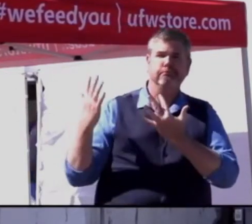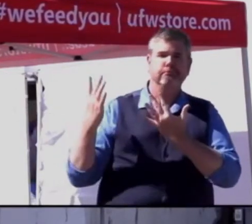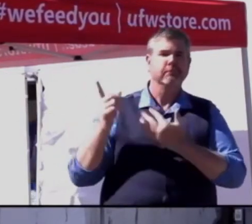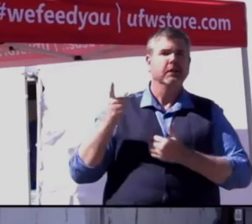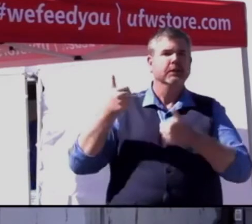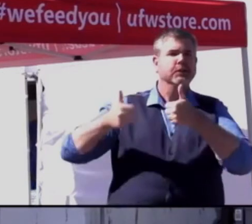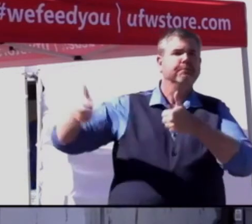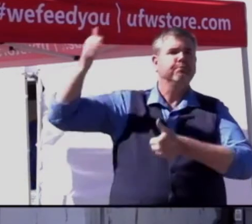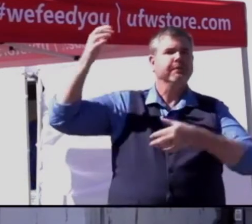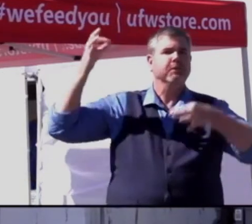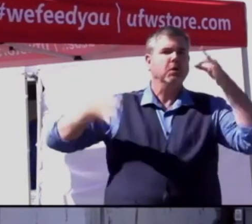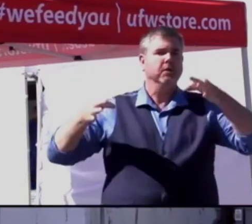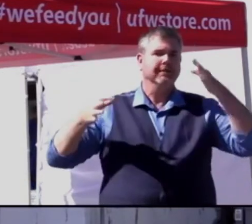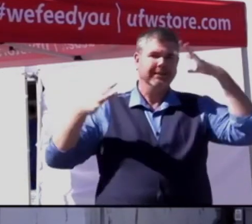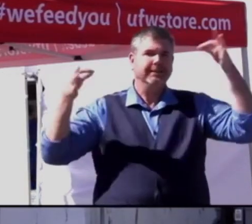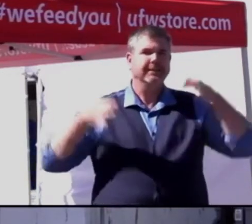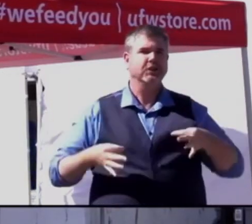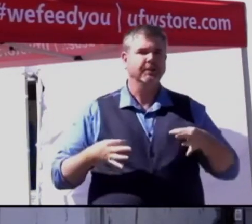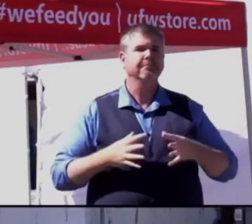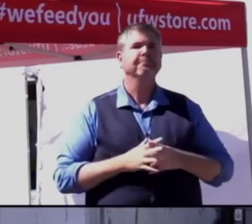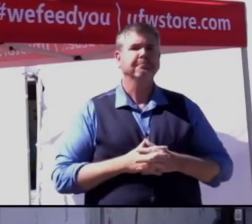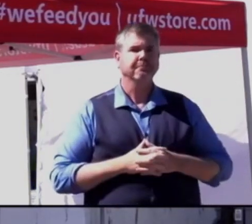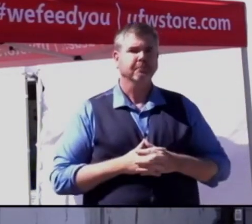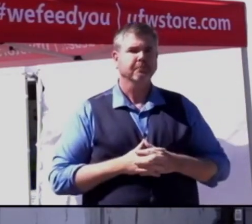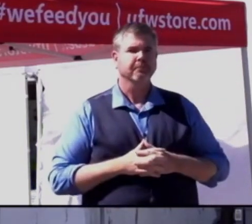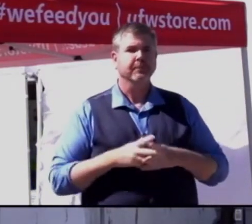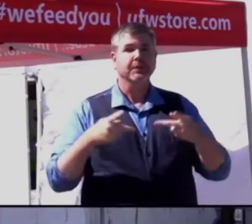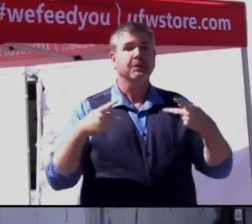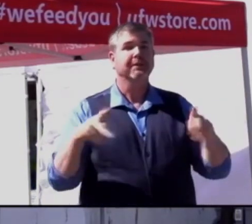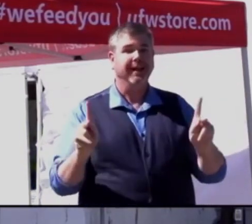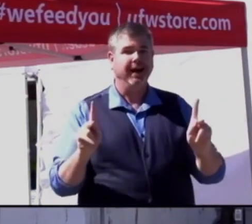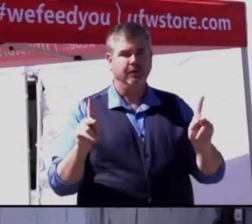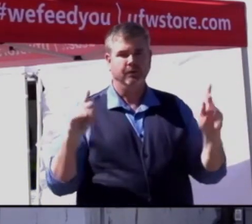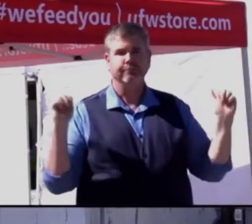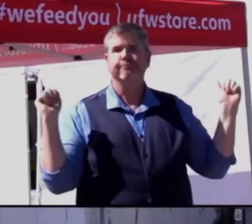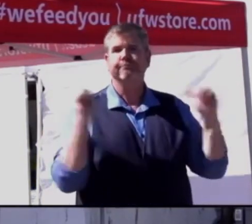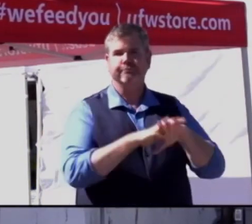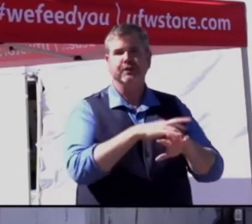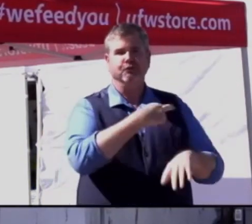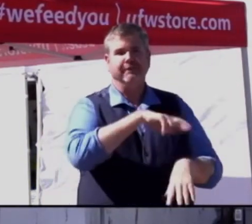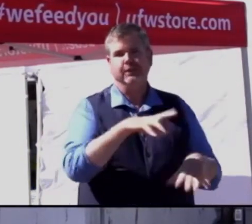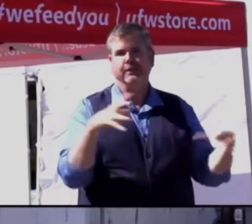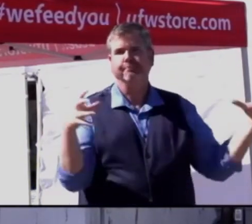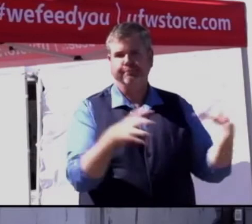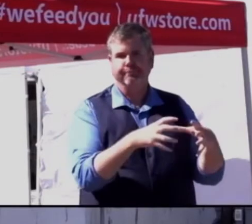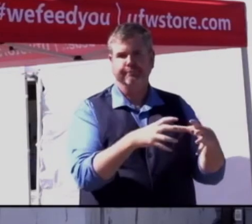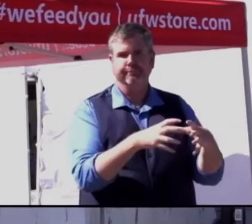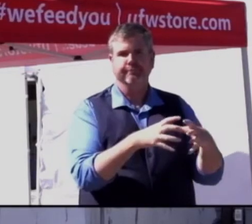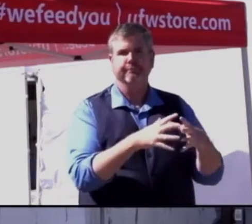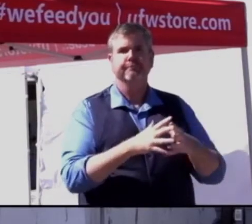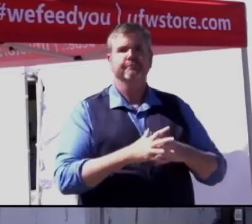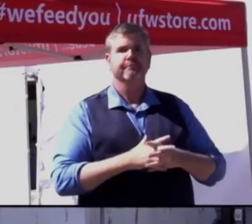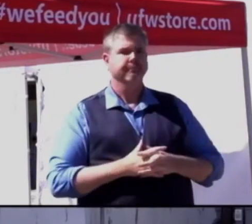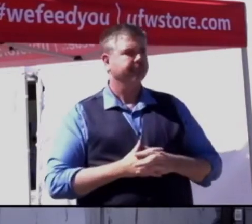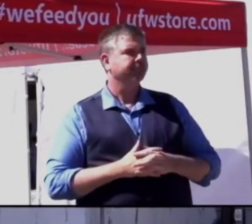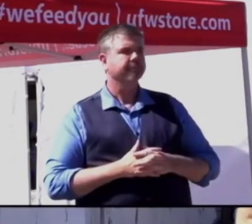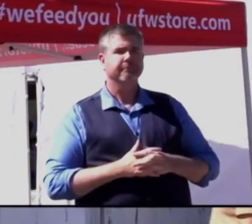that as well, and also what might happen with all the fines that have been levied against the folks that have violated